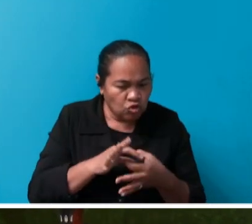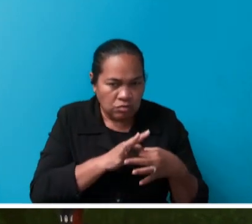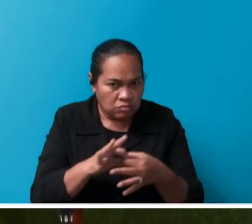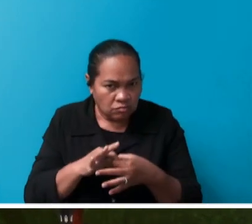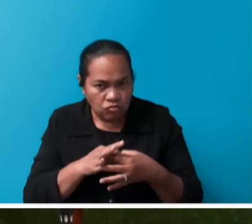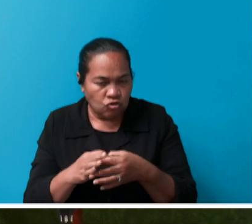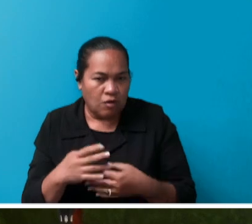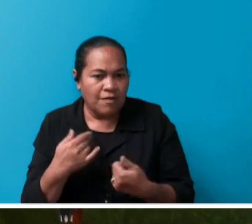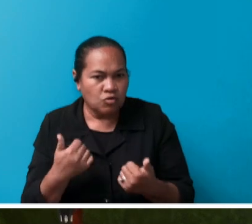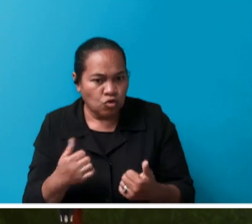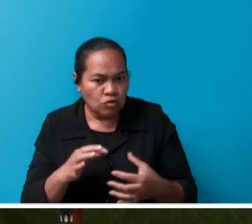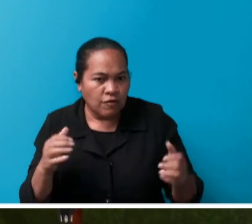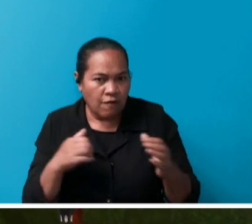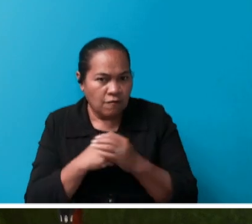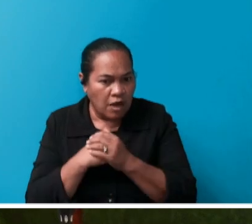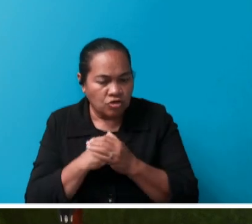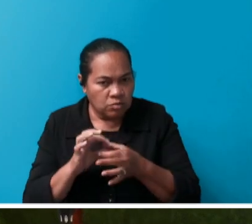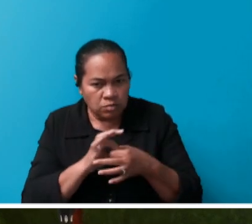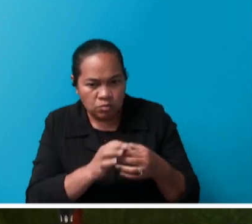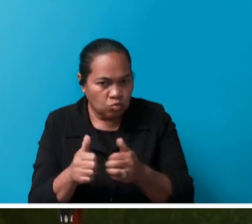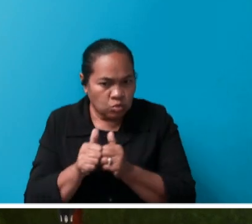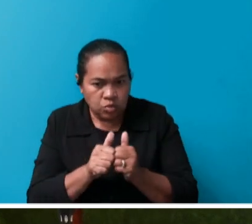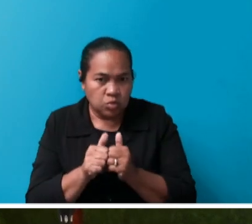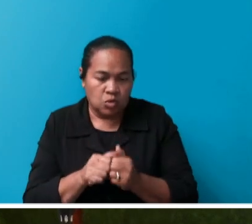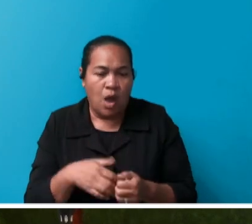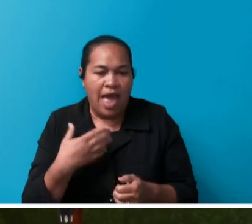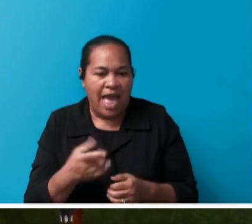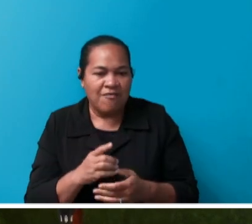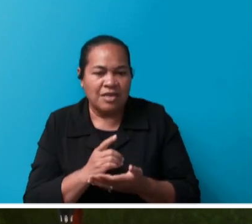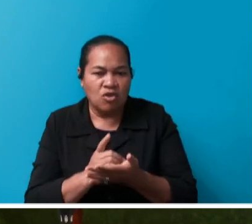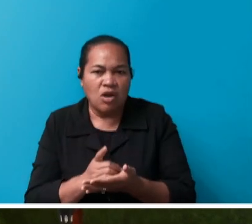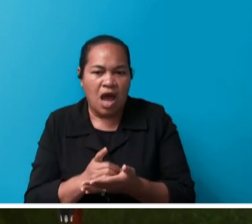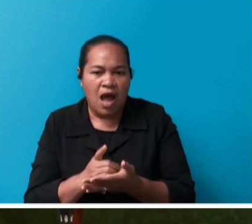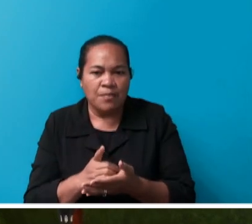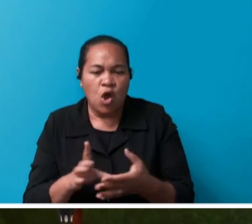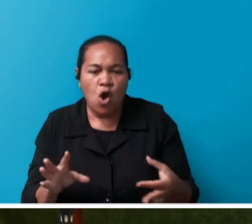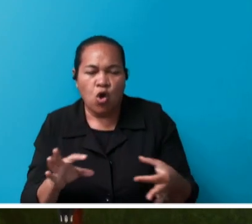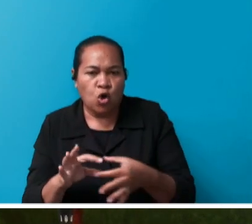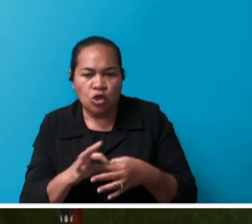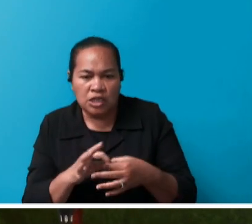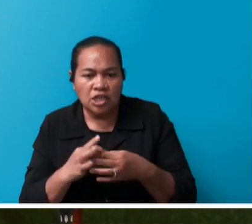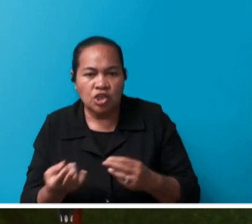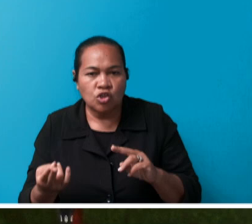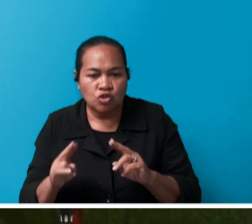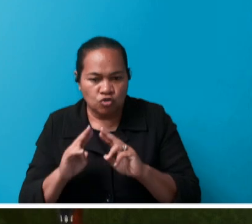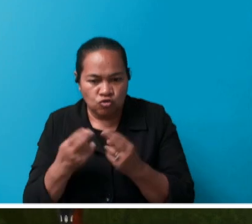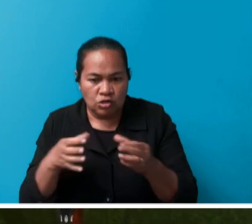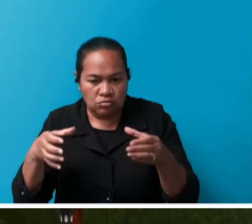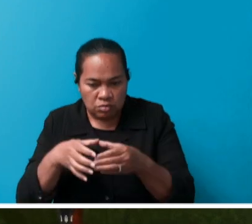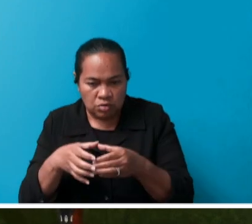partnership. We have established a donor coordination unit under the ministry, and we are very